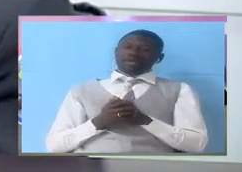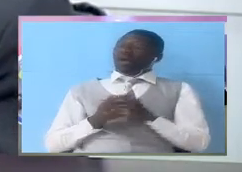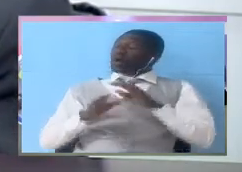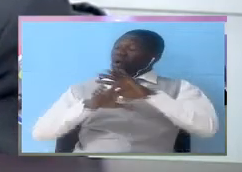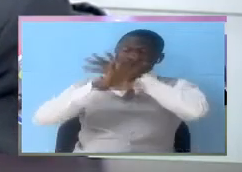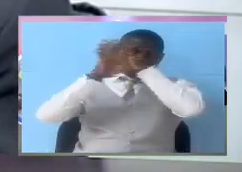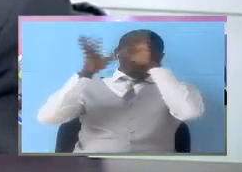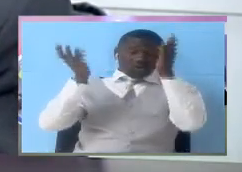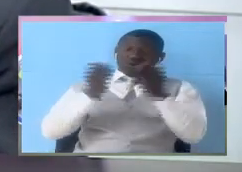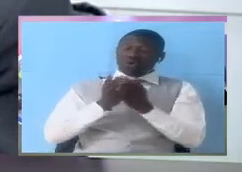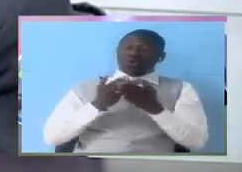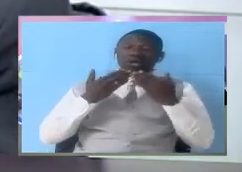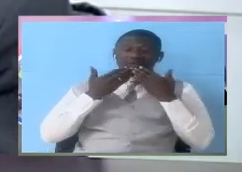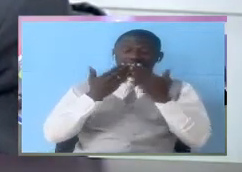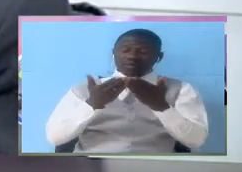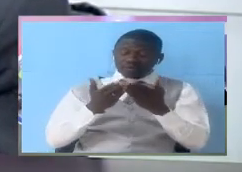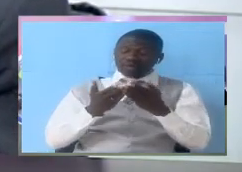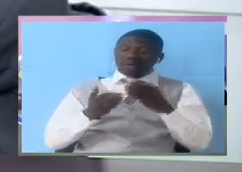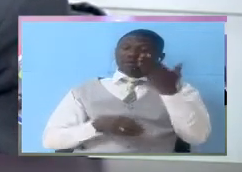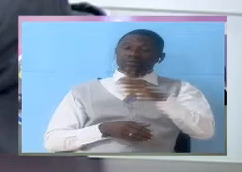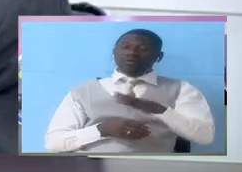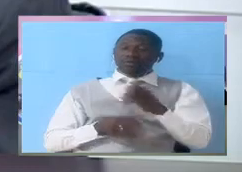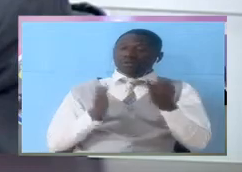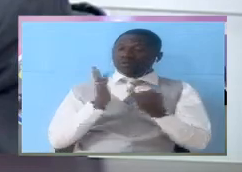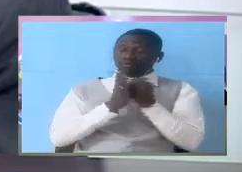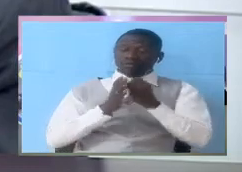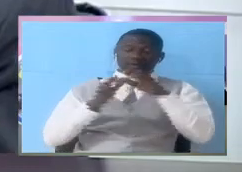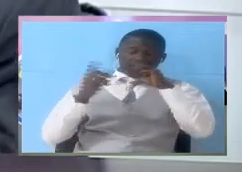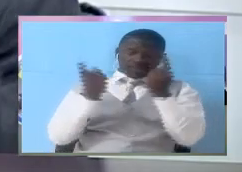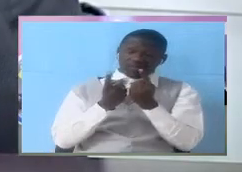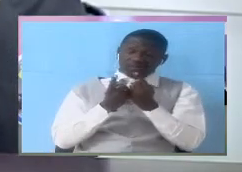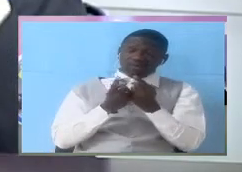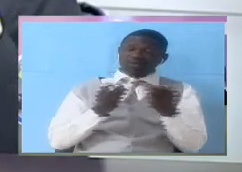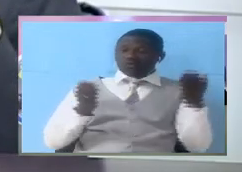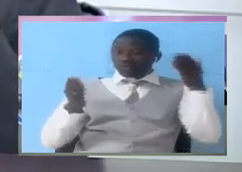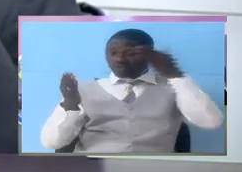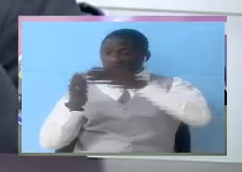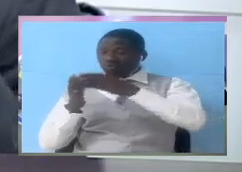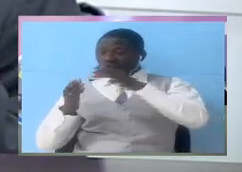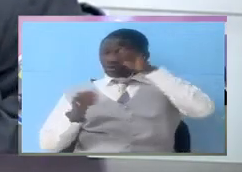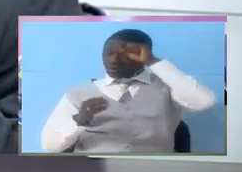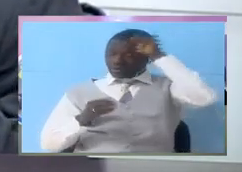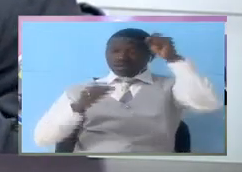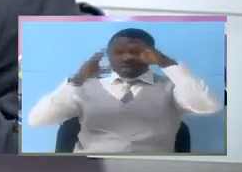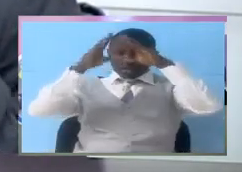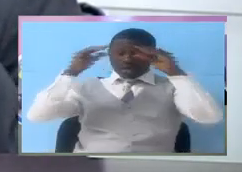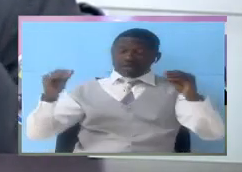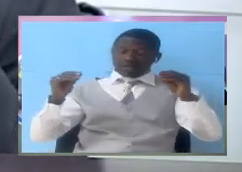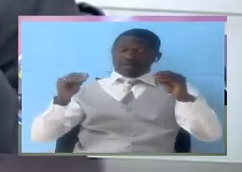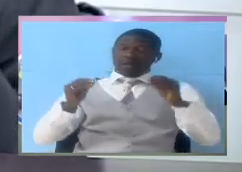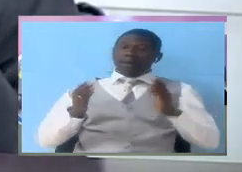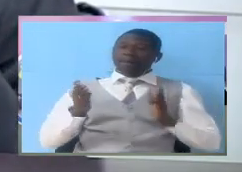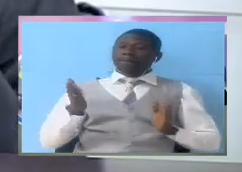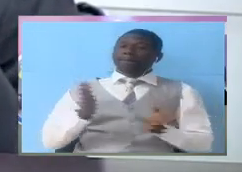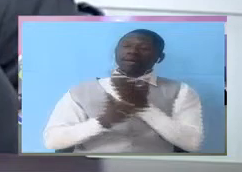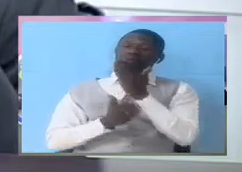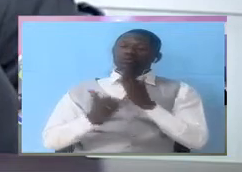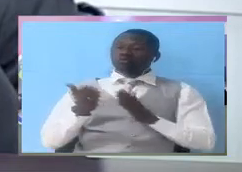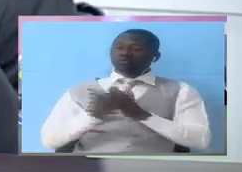All information that is from the panel to the state house and from the state house to the panel passes through him. Could you say daan ham